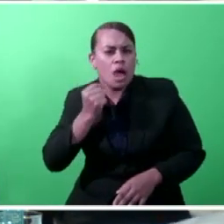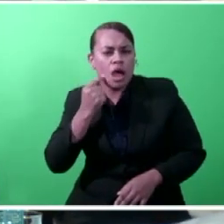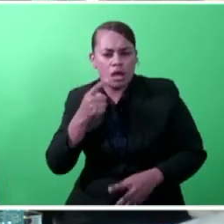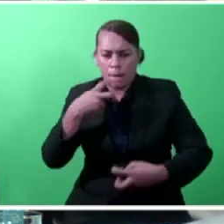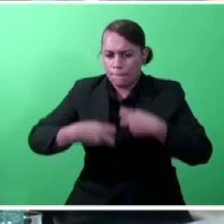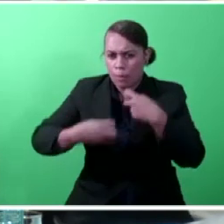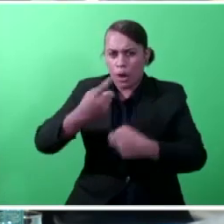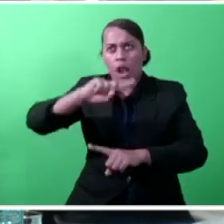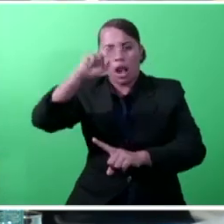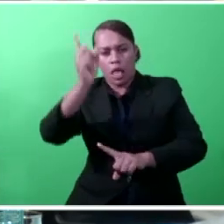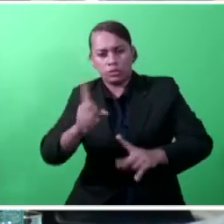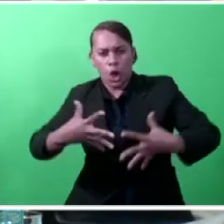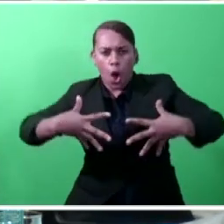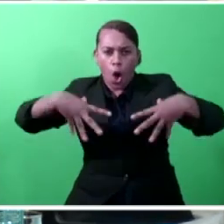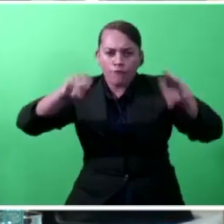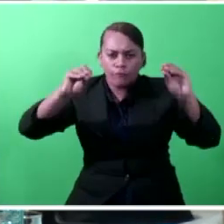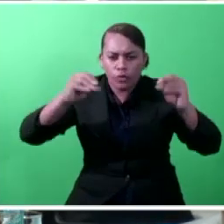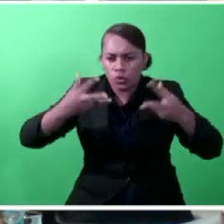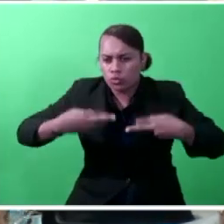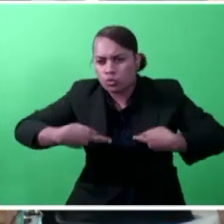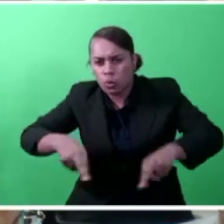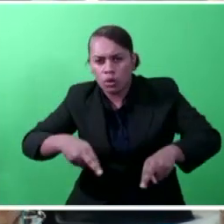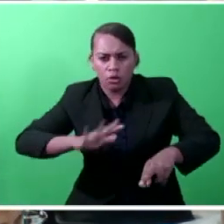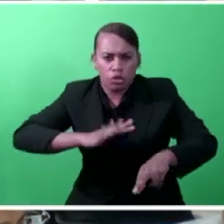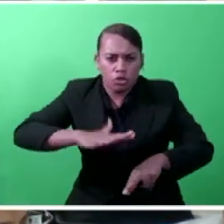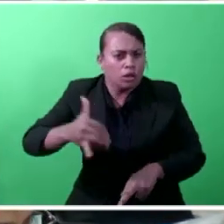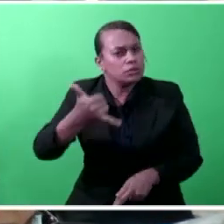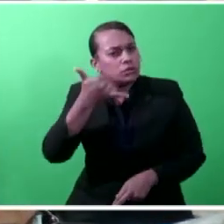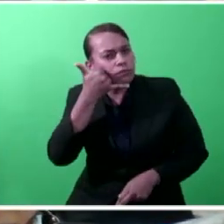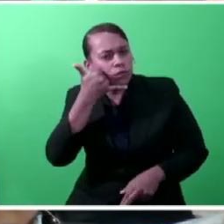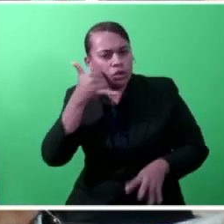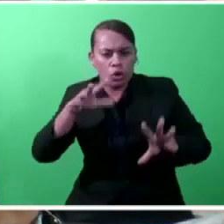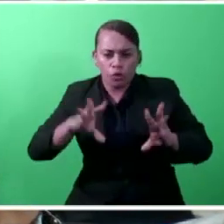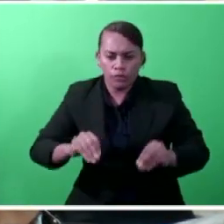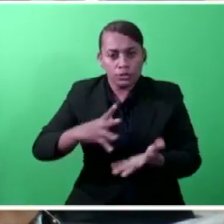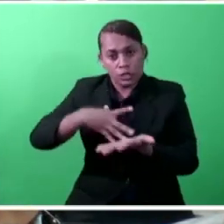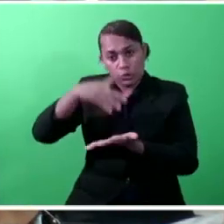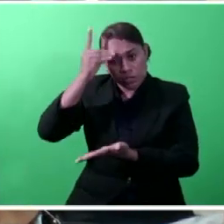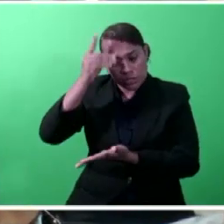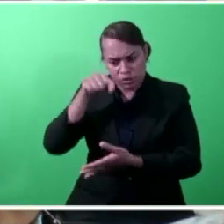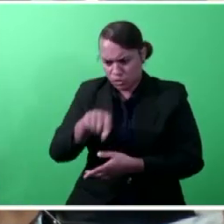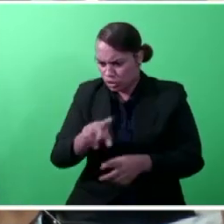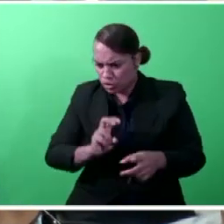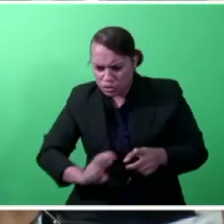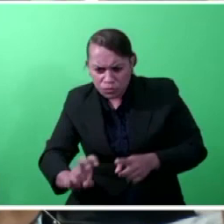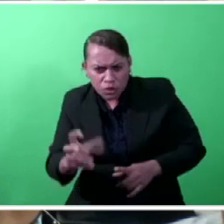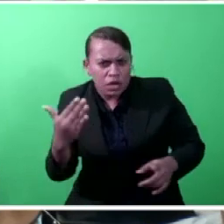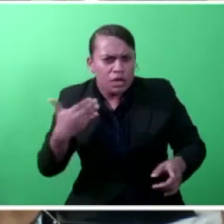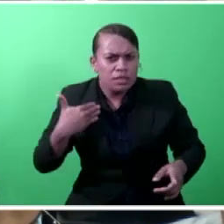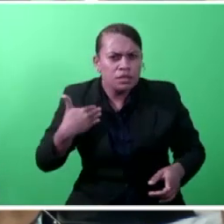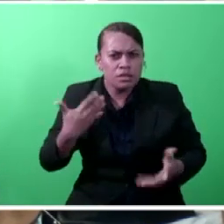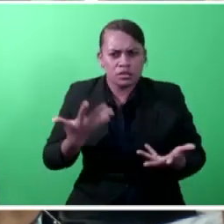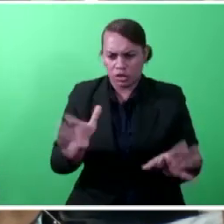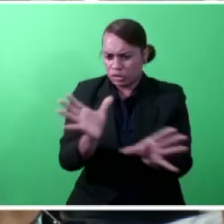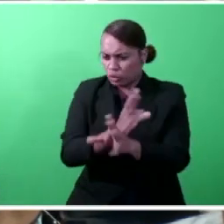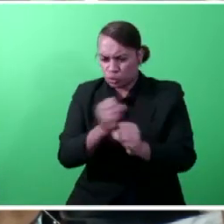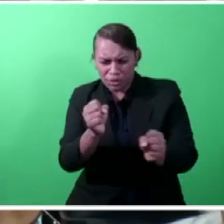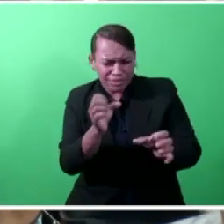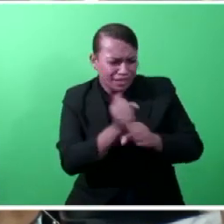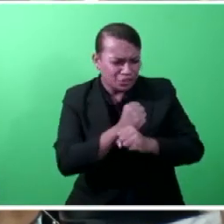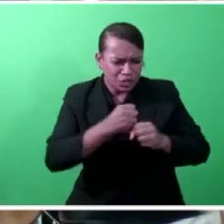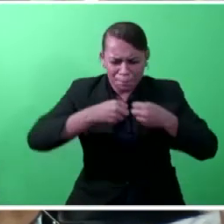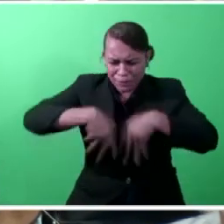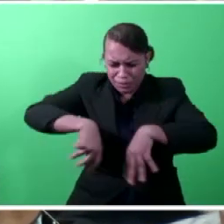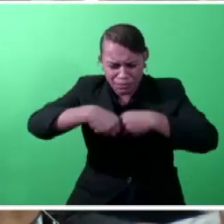electricity, roads, telecommunications, education, tourism, and health. Damage to critical infrastructures